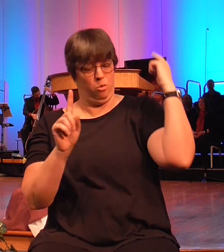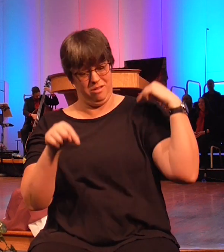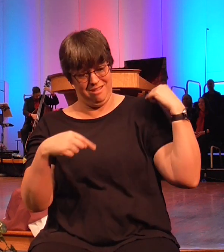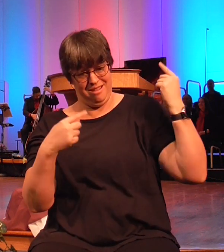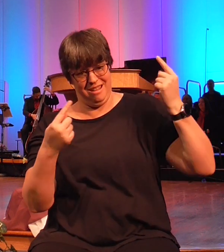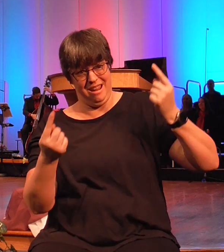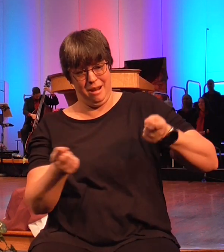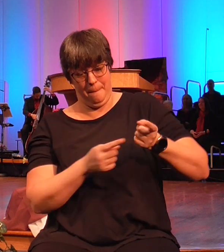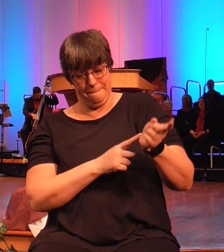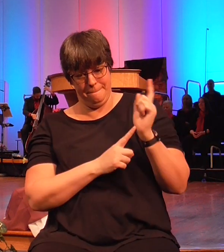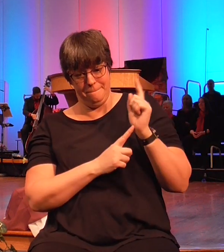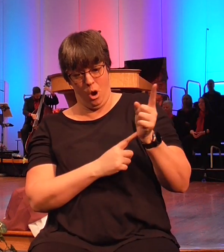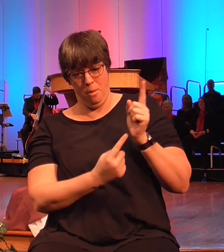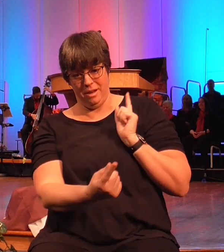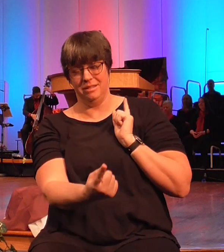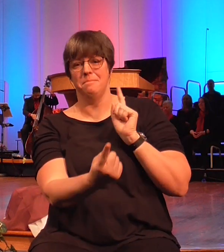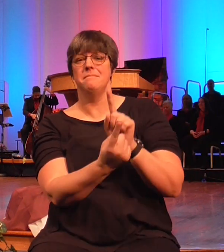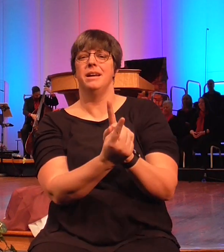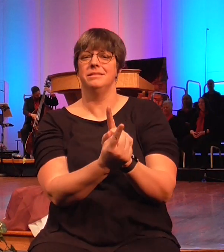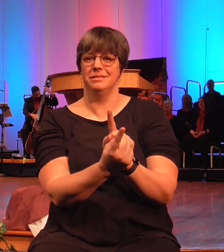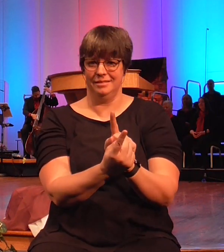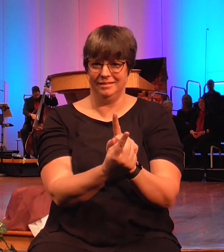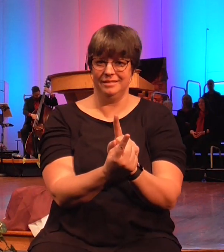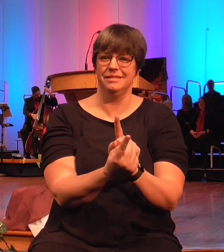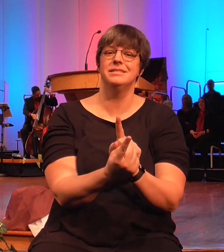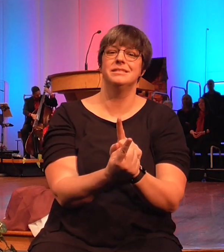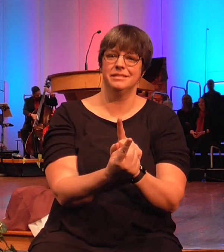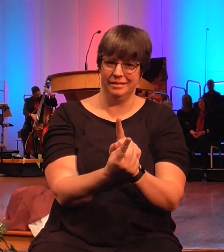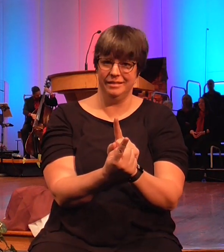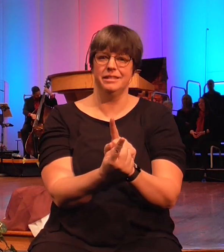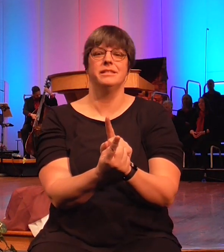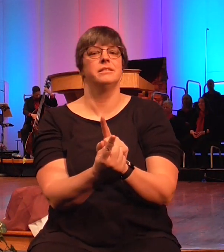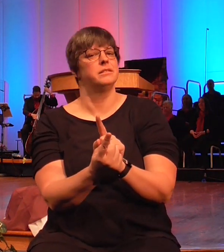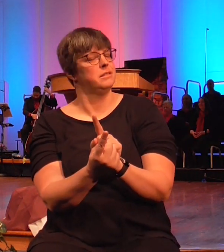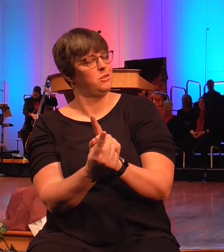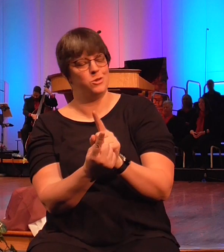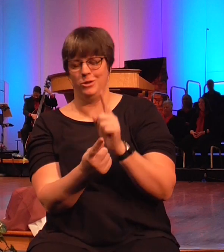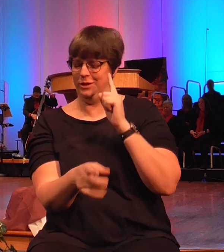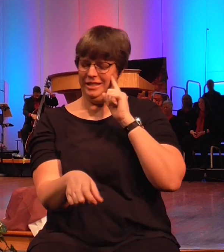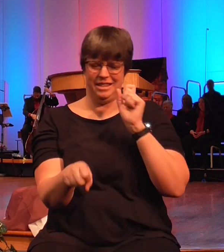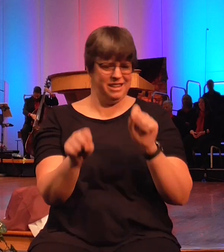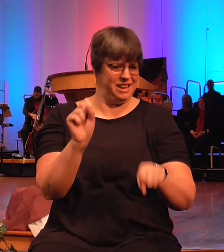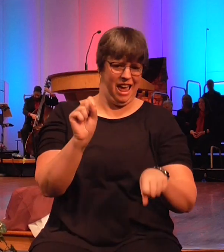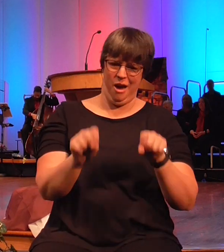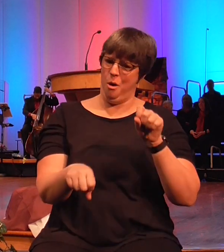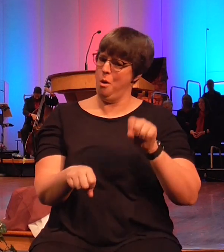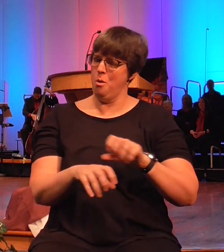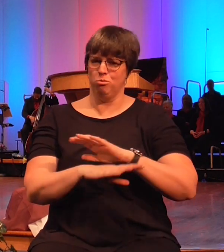No doubt in my